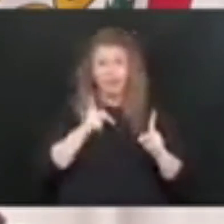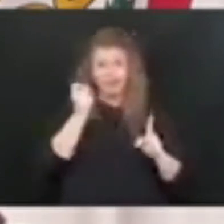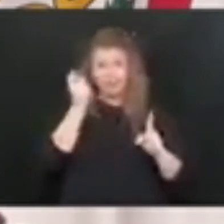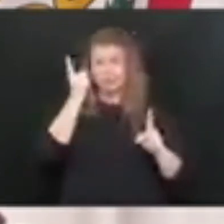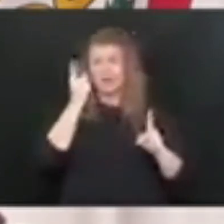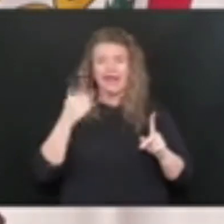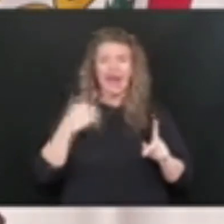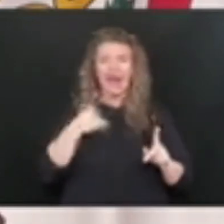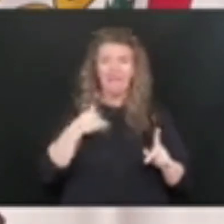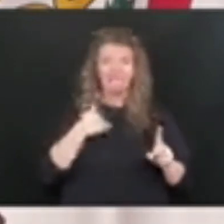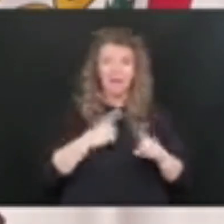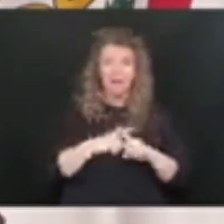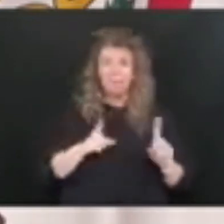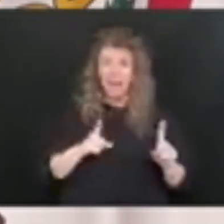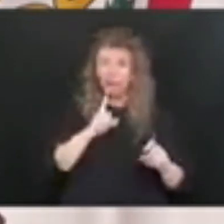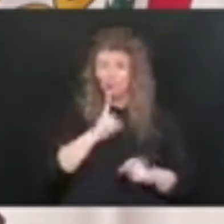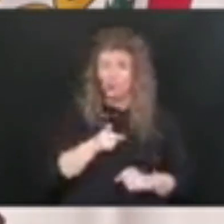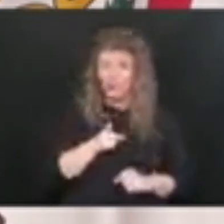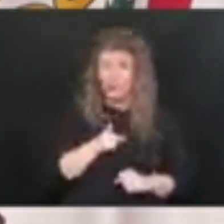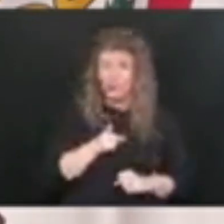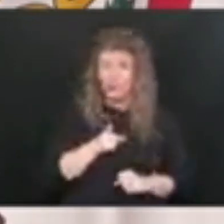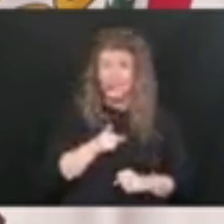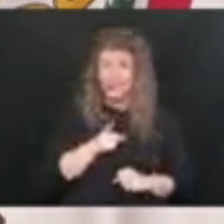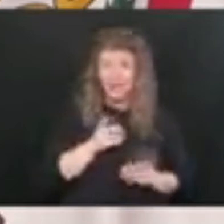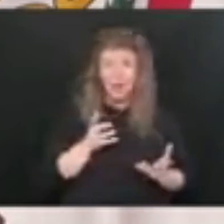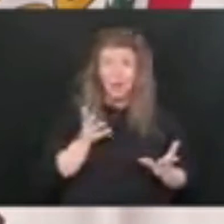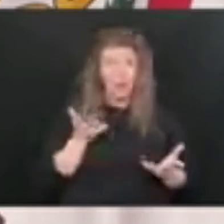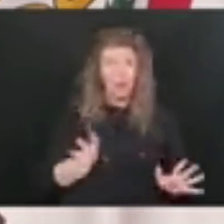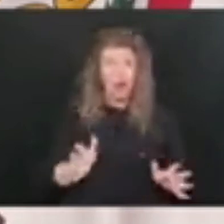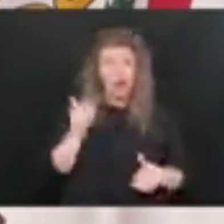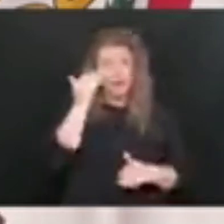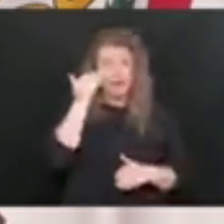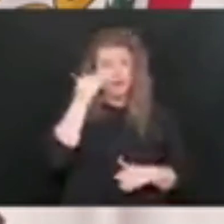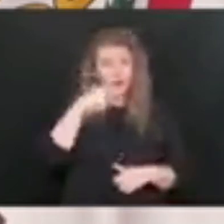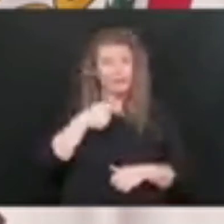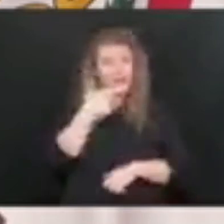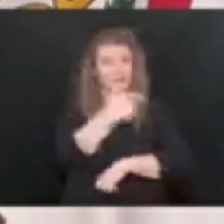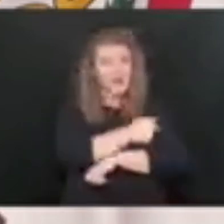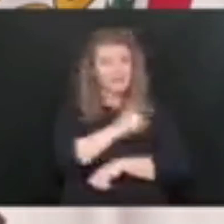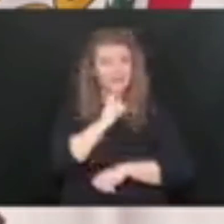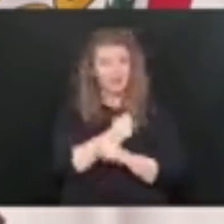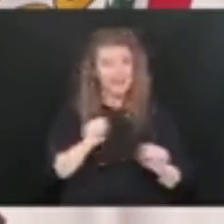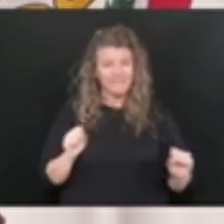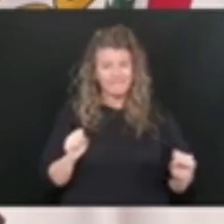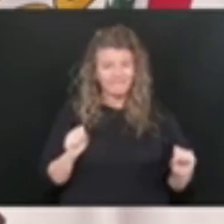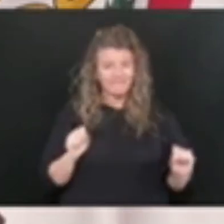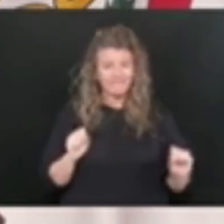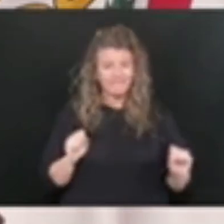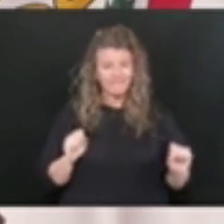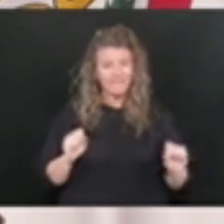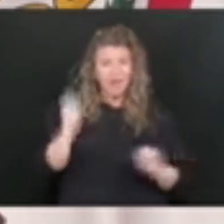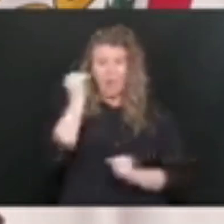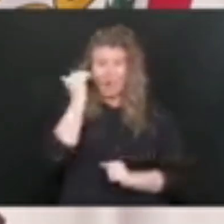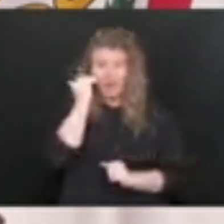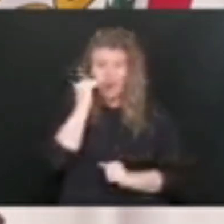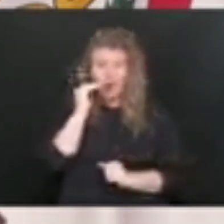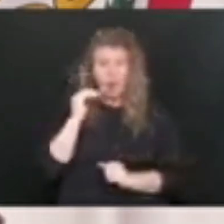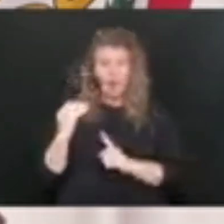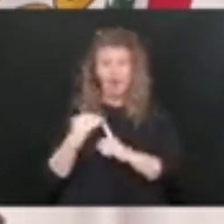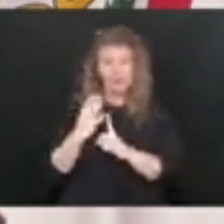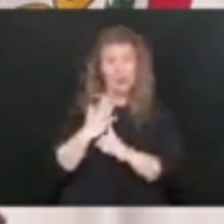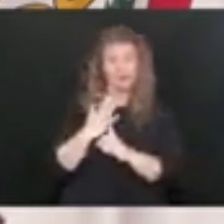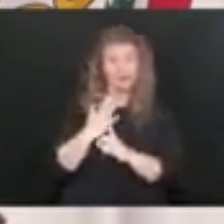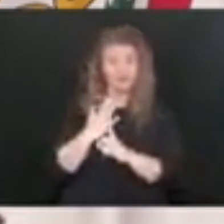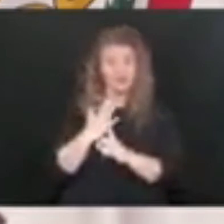minds. But really and truly, we know these vaccines are incredibly safe, and we know the exposure, the